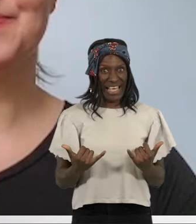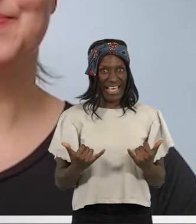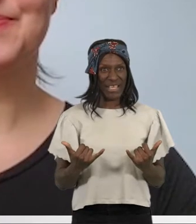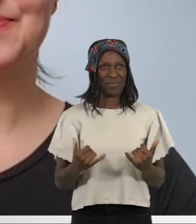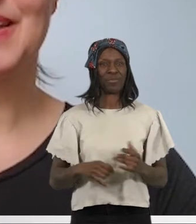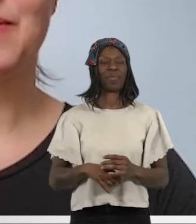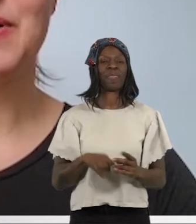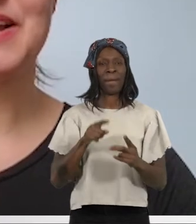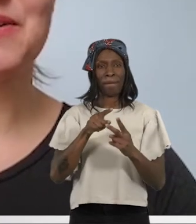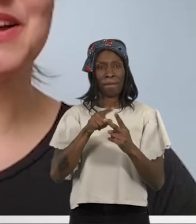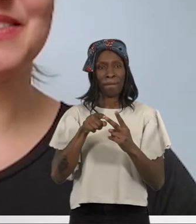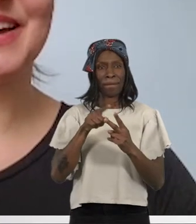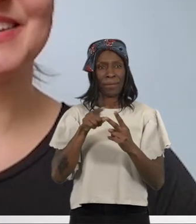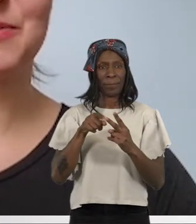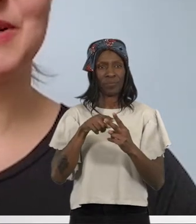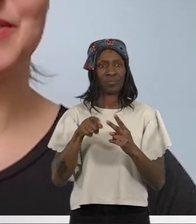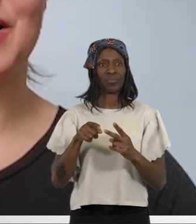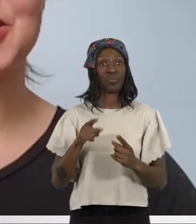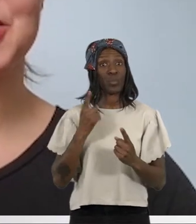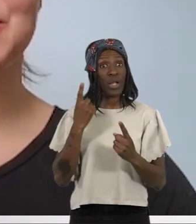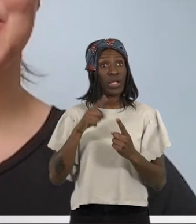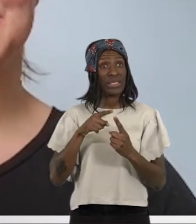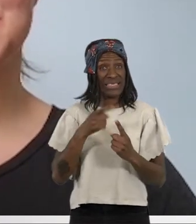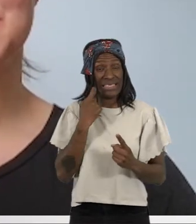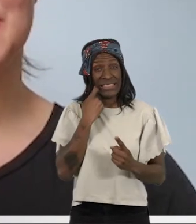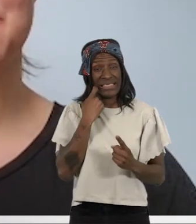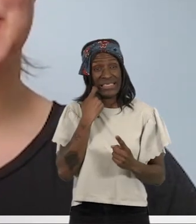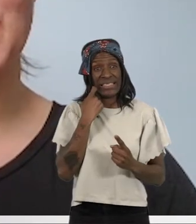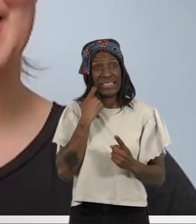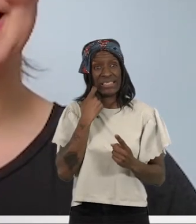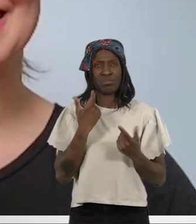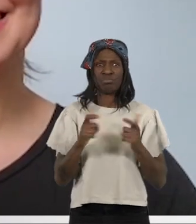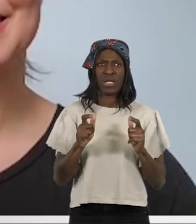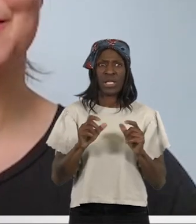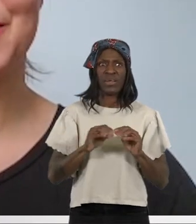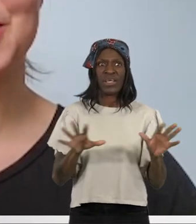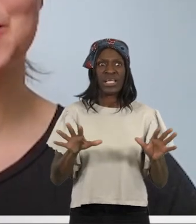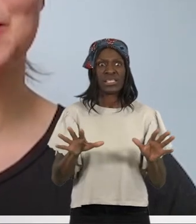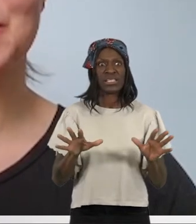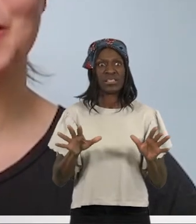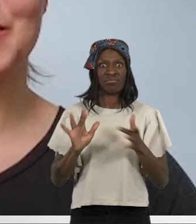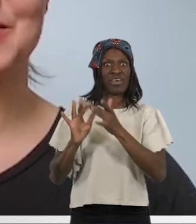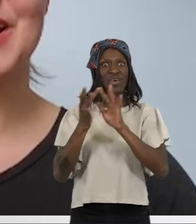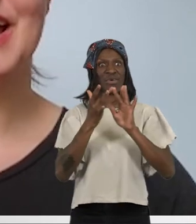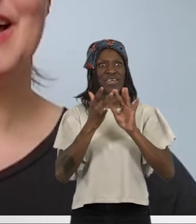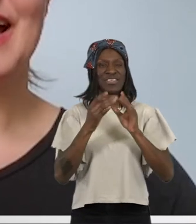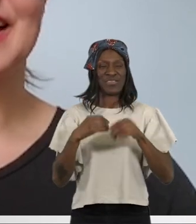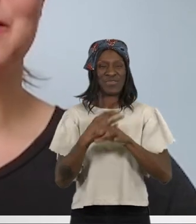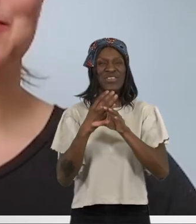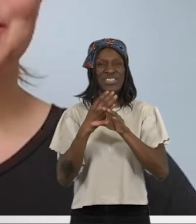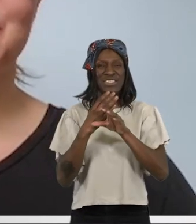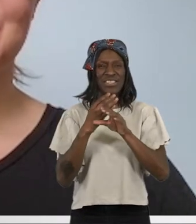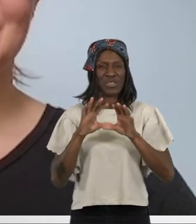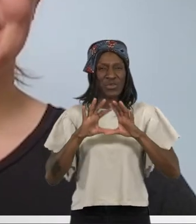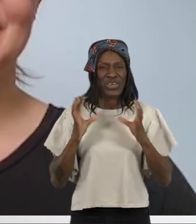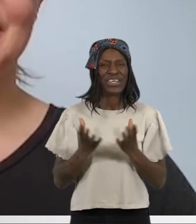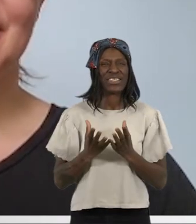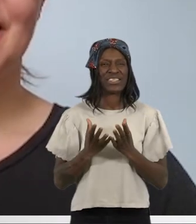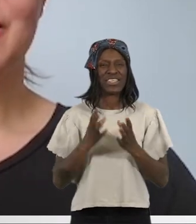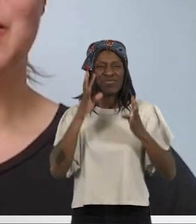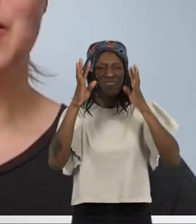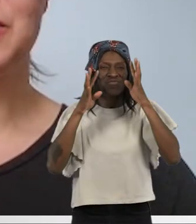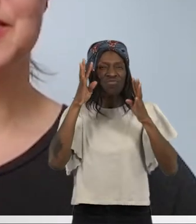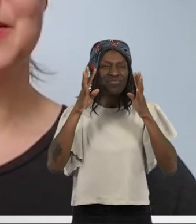Propeller. One area that we've launched into in a big way is the virtual world. And we've been